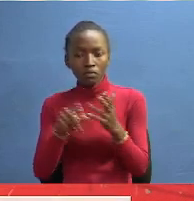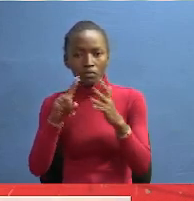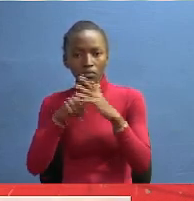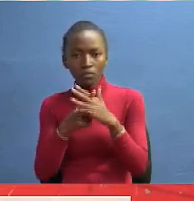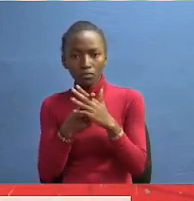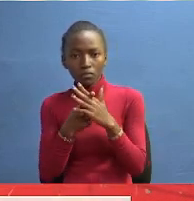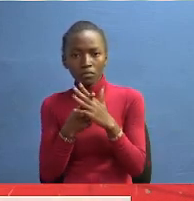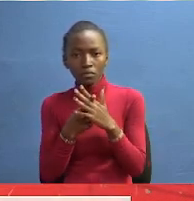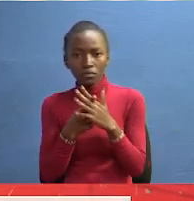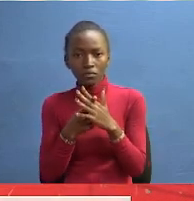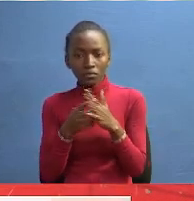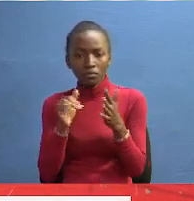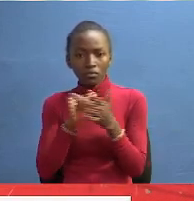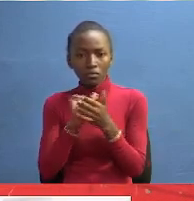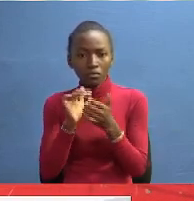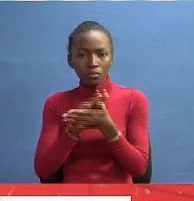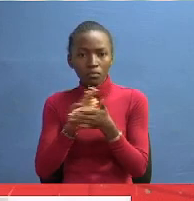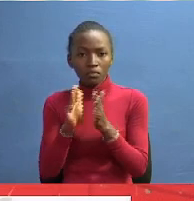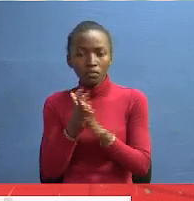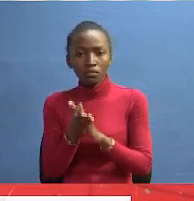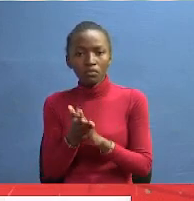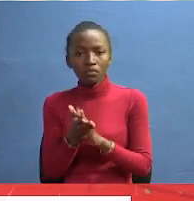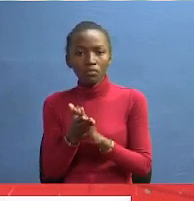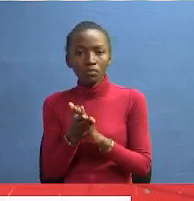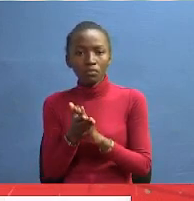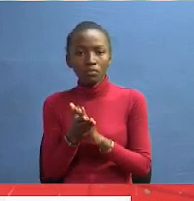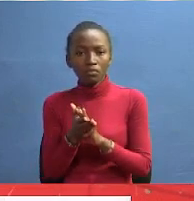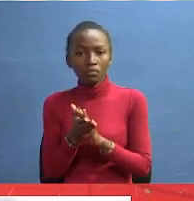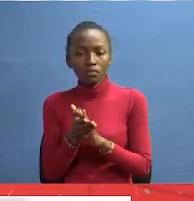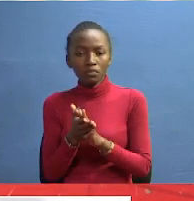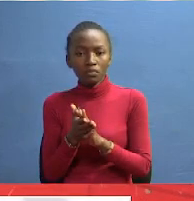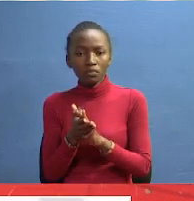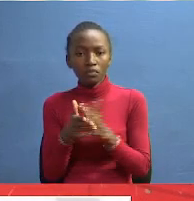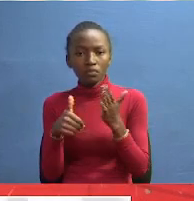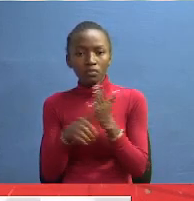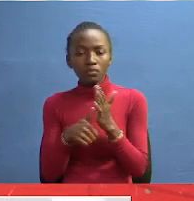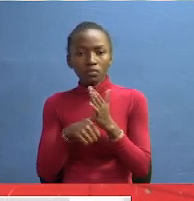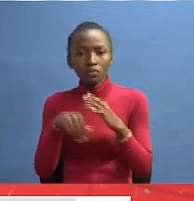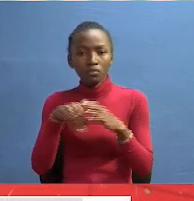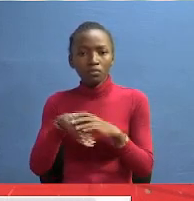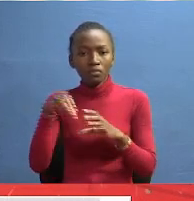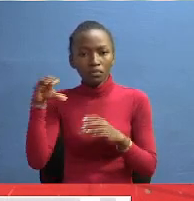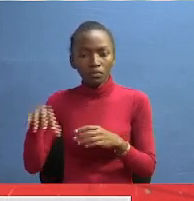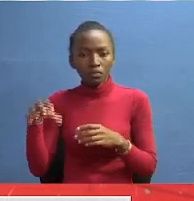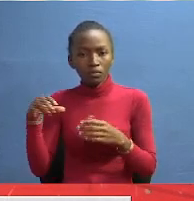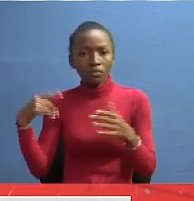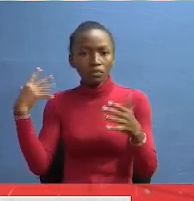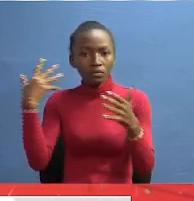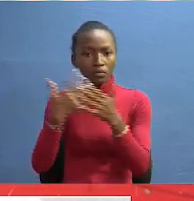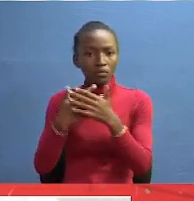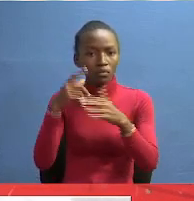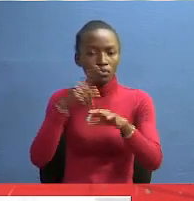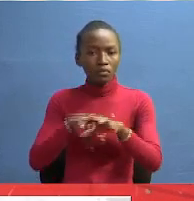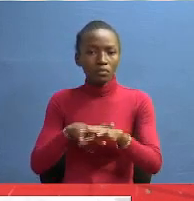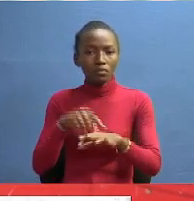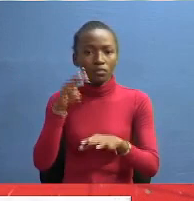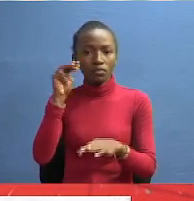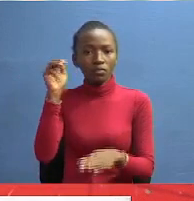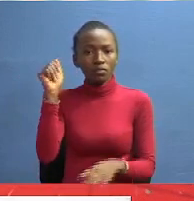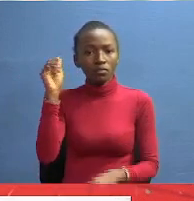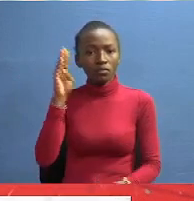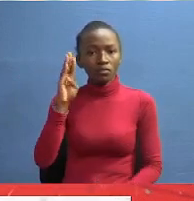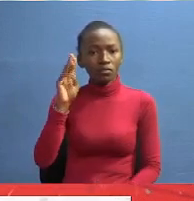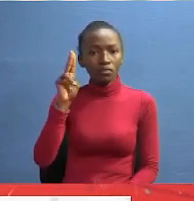that becomes basically the issue in Congo until the time when Mobutu Sese Seko took over power